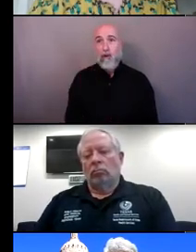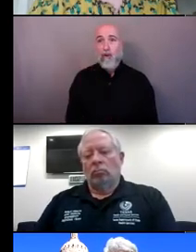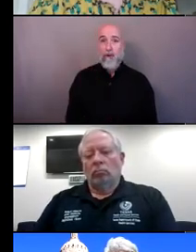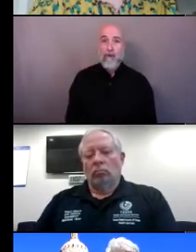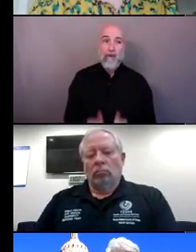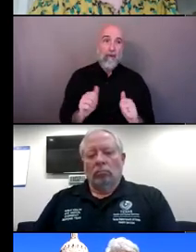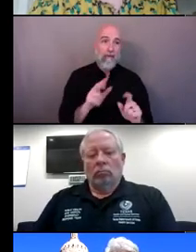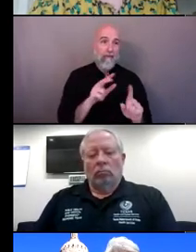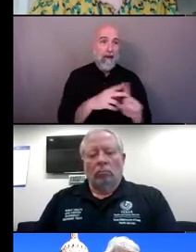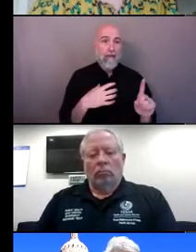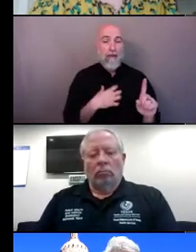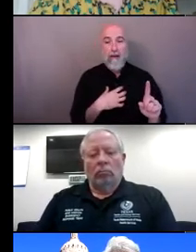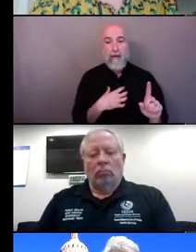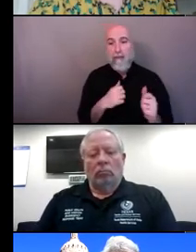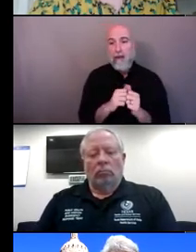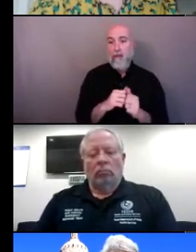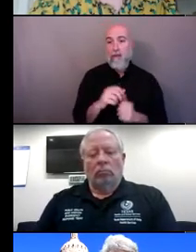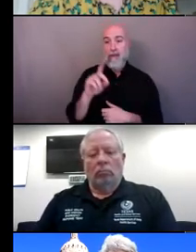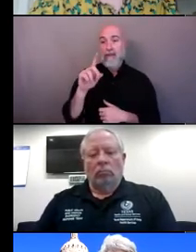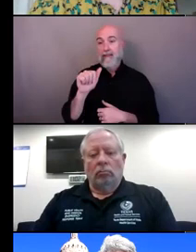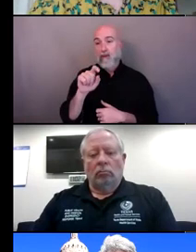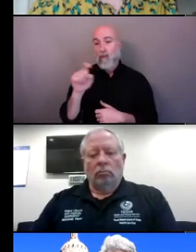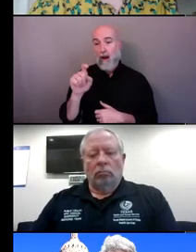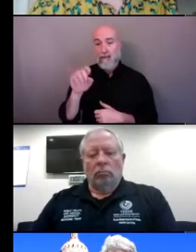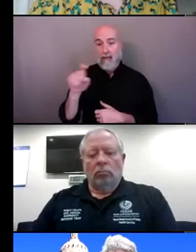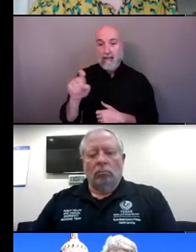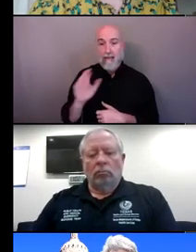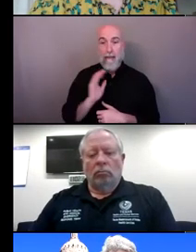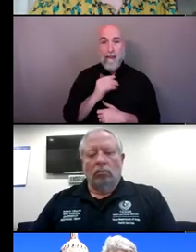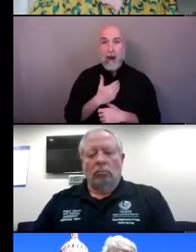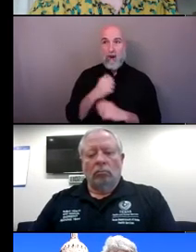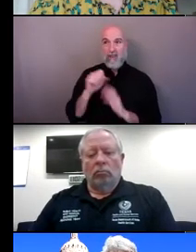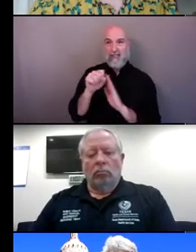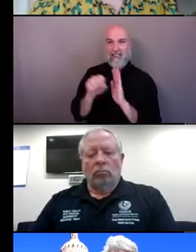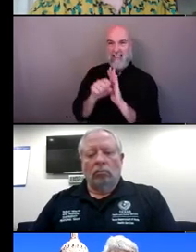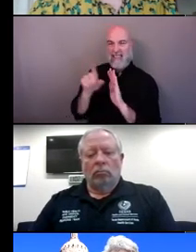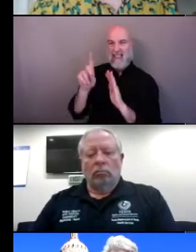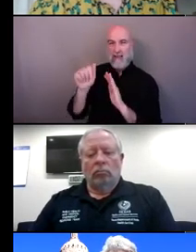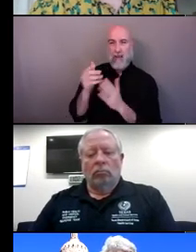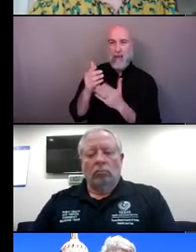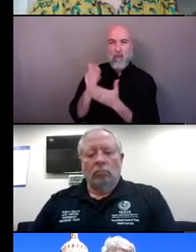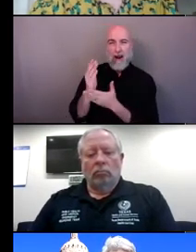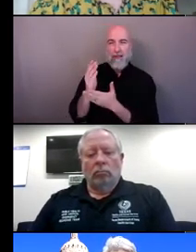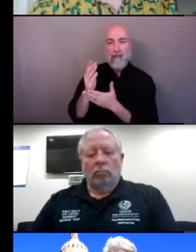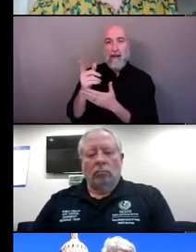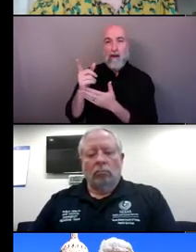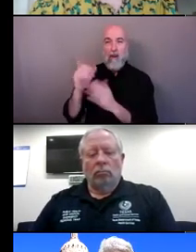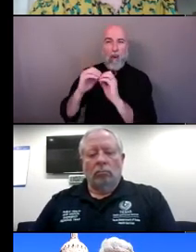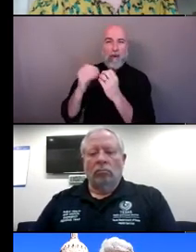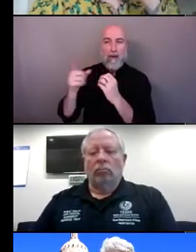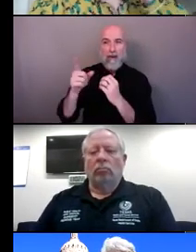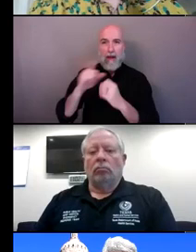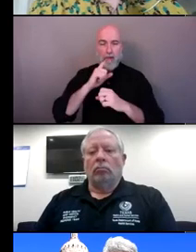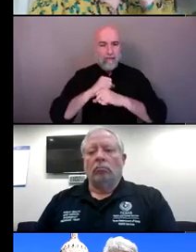with the Disability Rights Texas, our state's disability rights organization that protects the rights